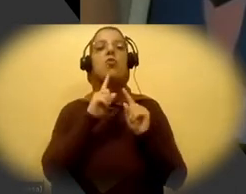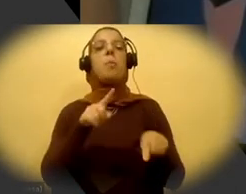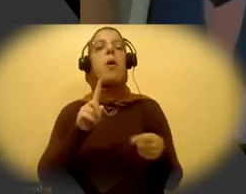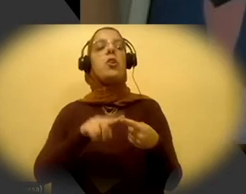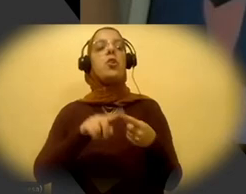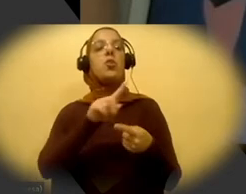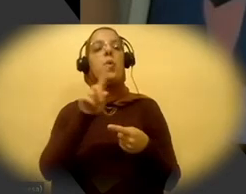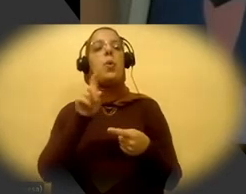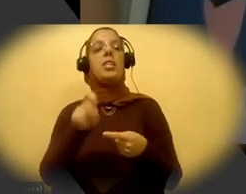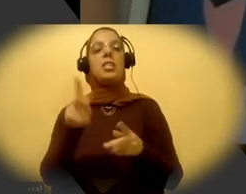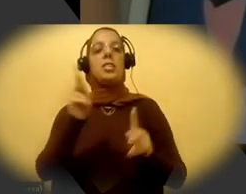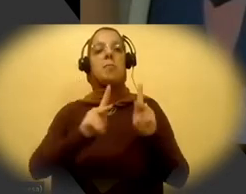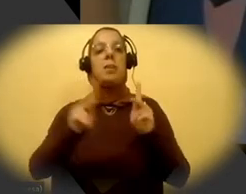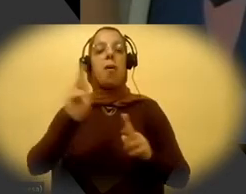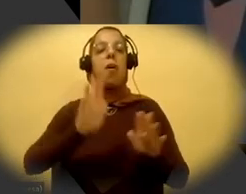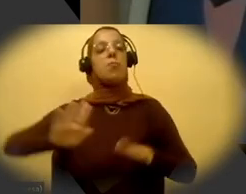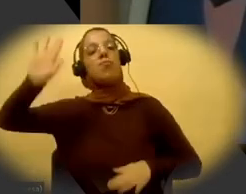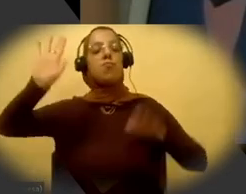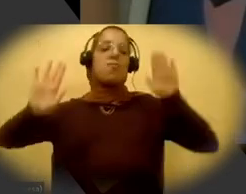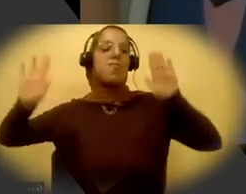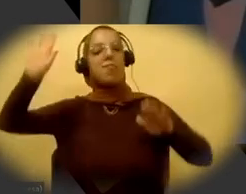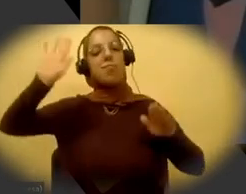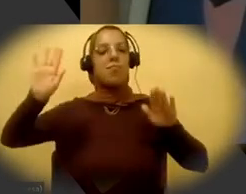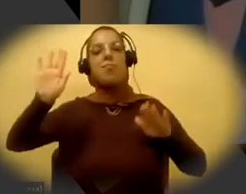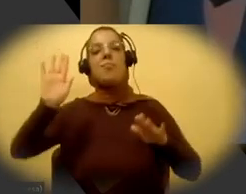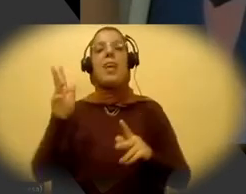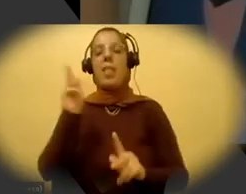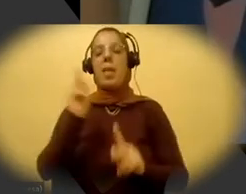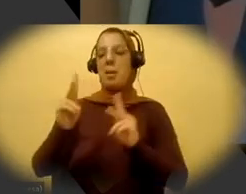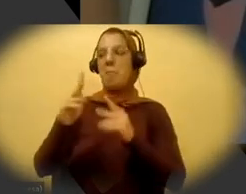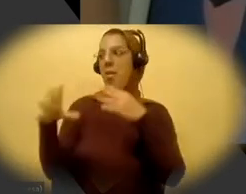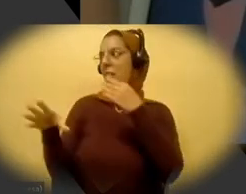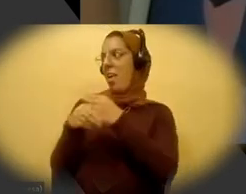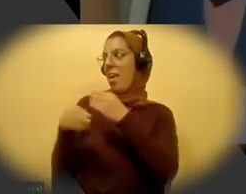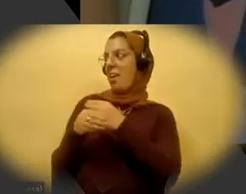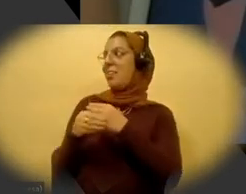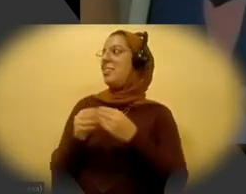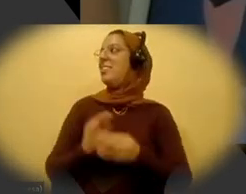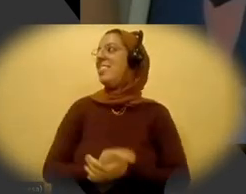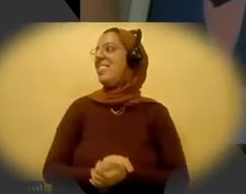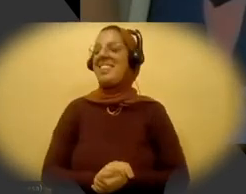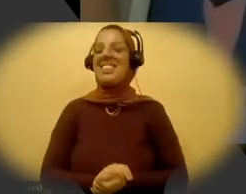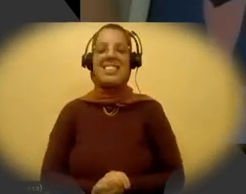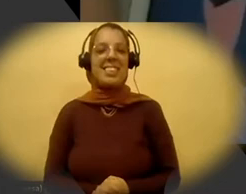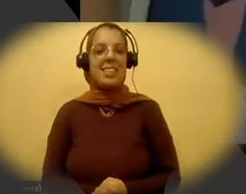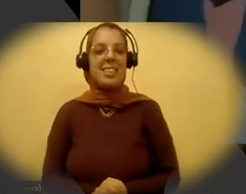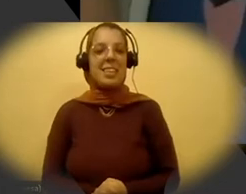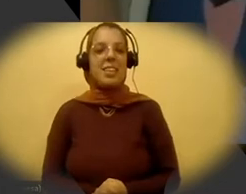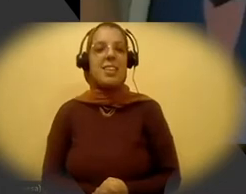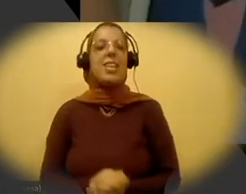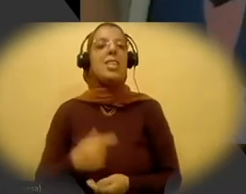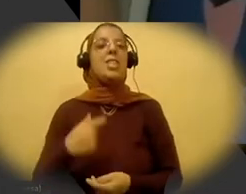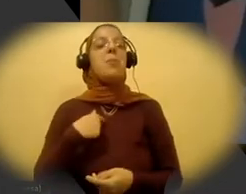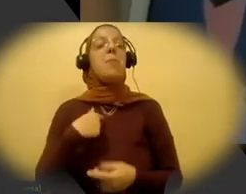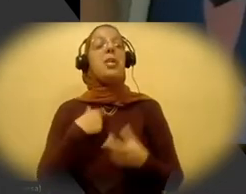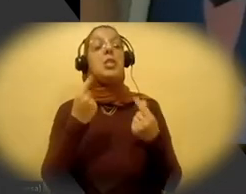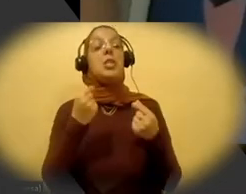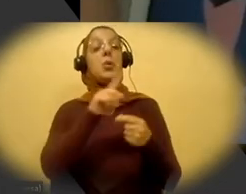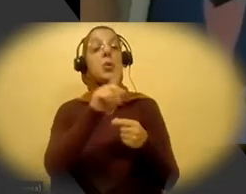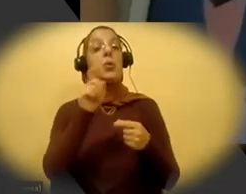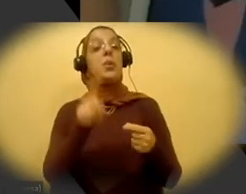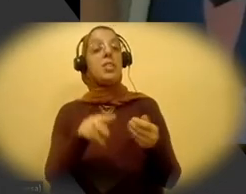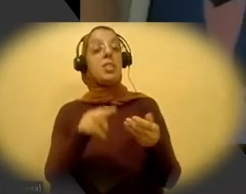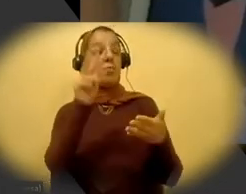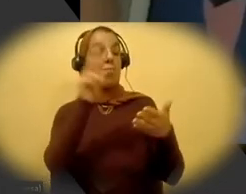have been upvoted in the Q&A box. So I'll read the question and then kind